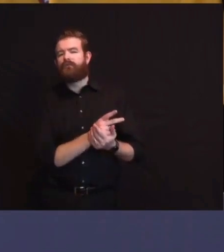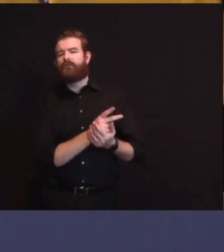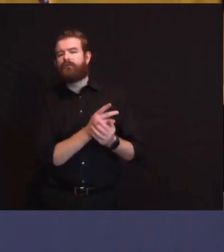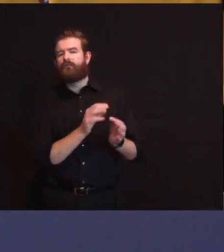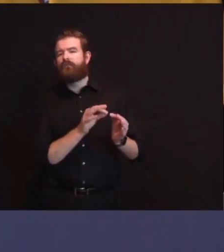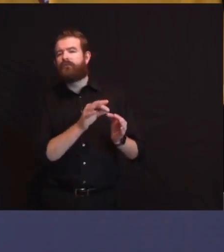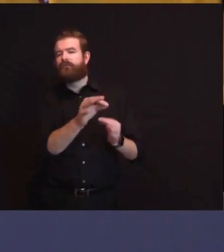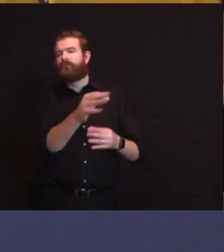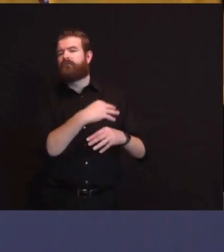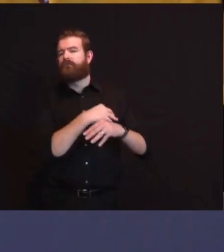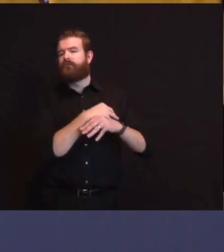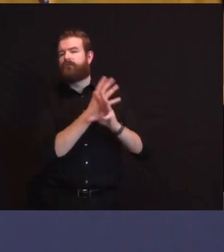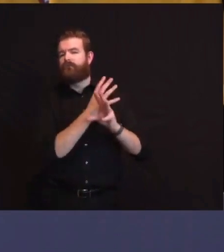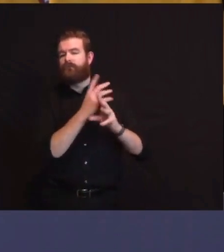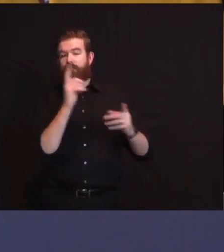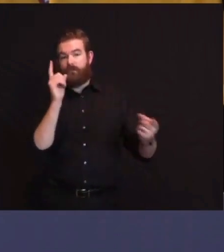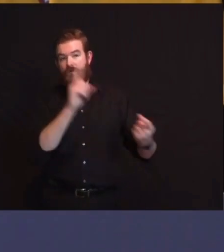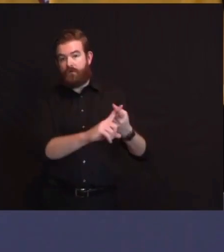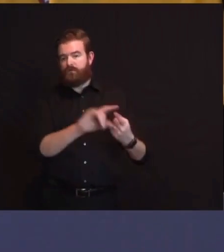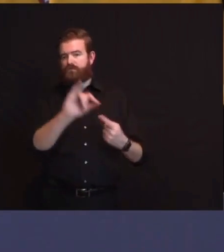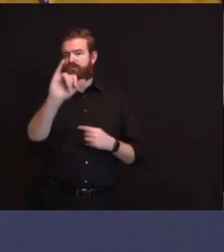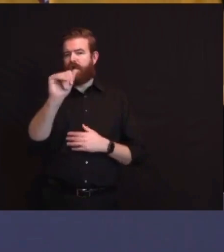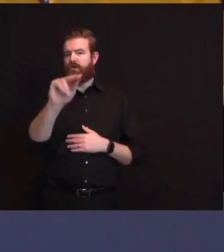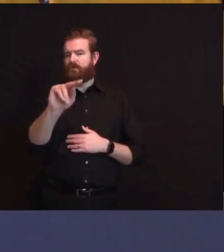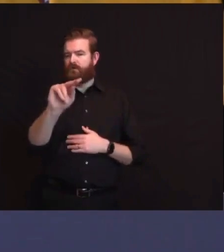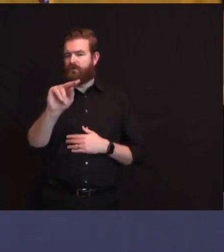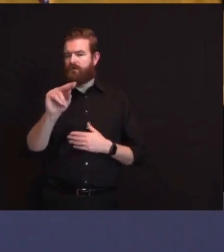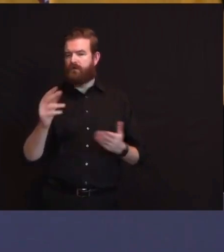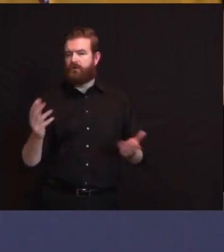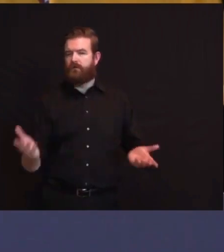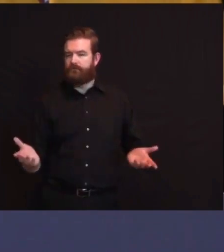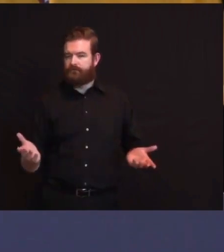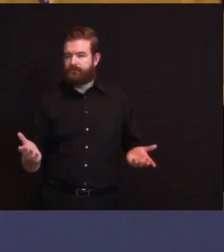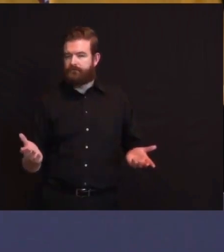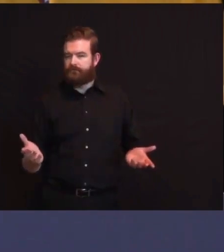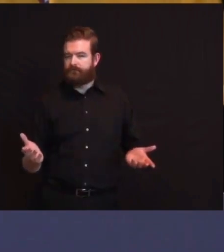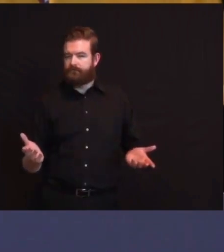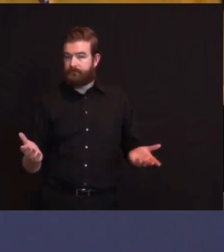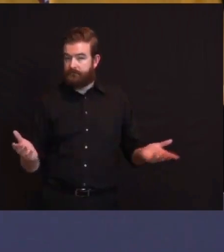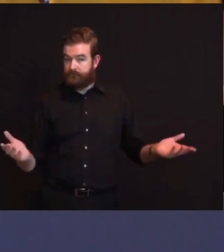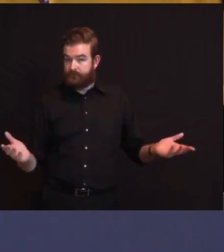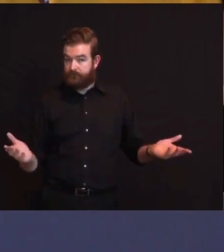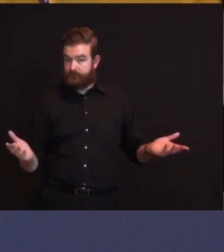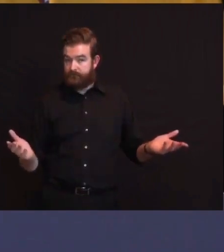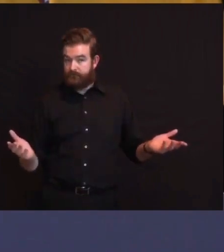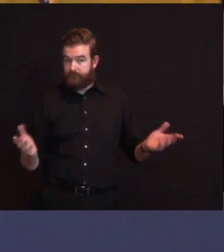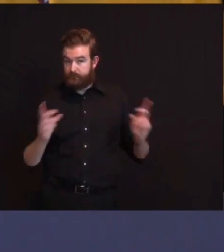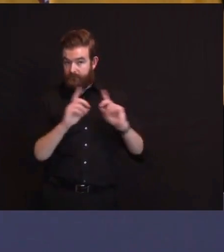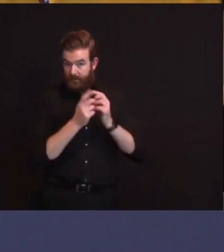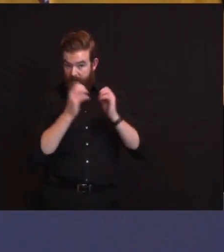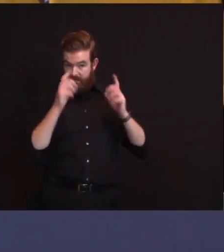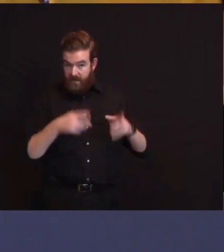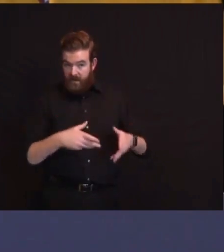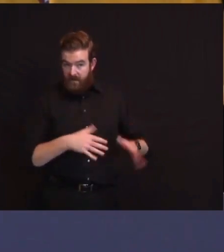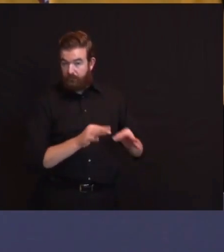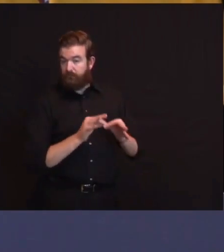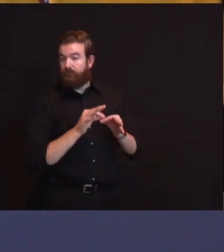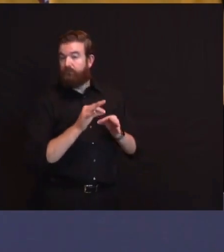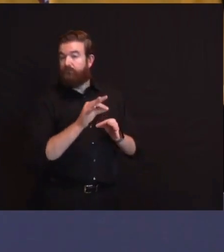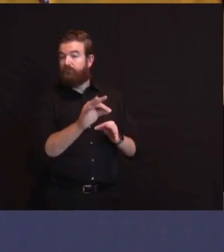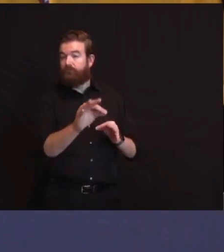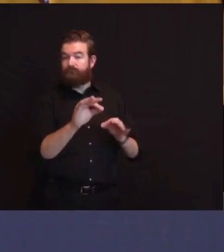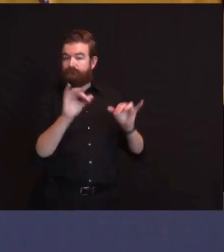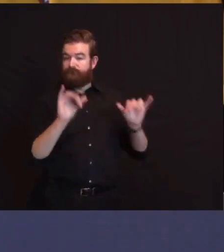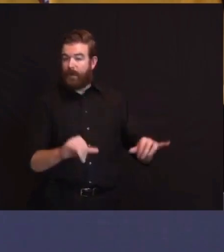mid-January next year. Will the state education department allow districts that started the year entirely remote to extend that into 2021? Dustin, which